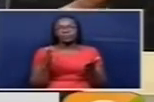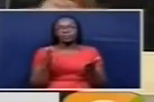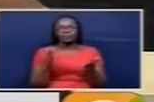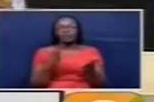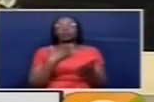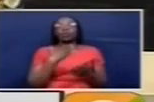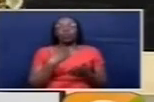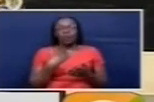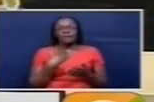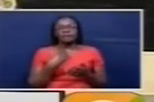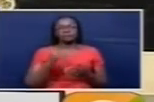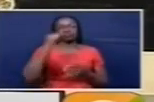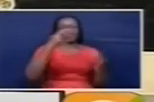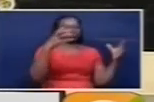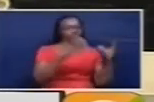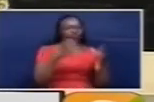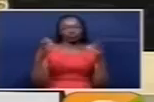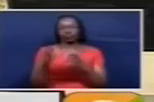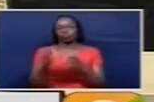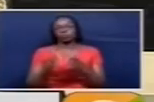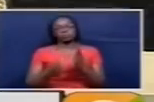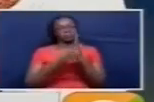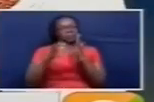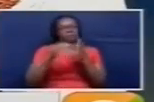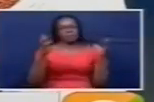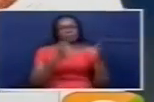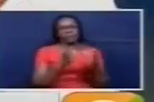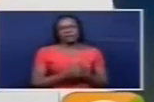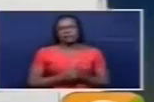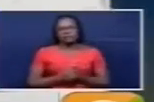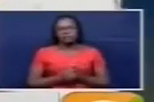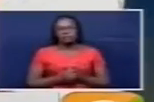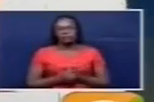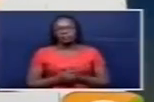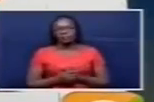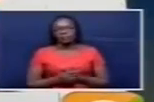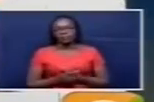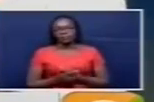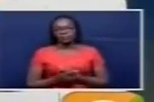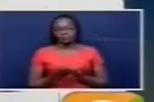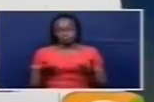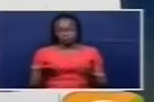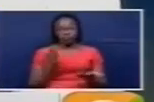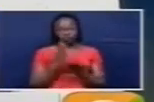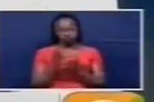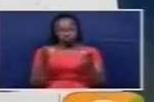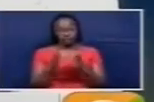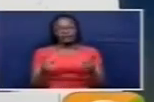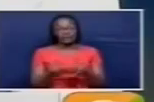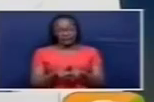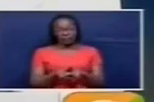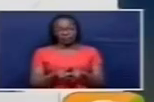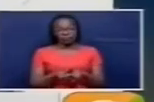associate themselves with the bigger parties. So Kweli party is a truth party. Our party is about being the voice of the